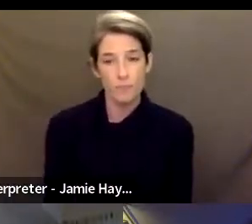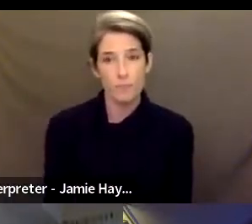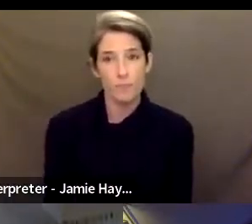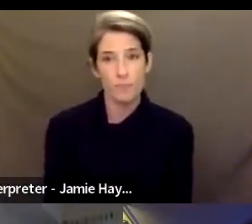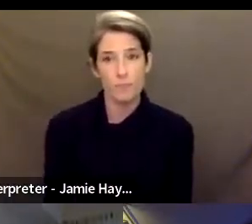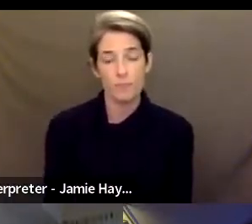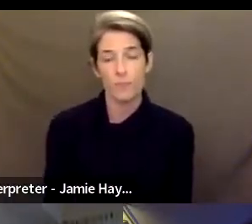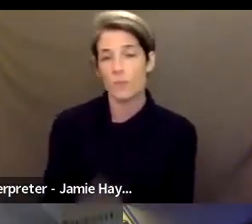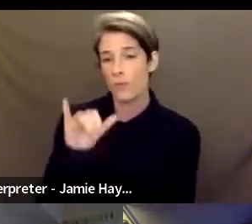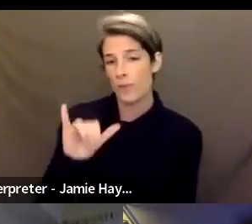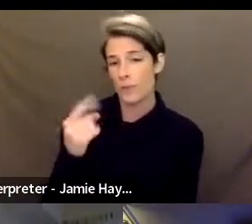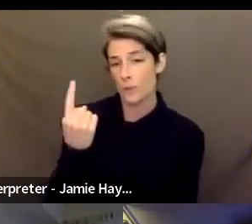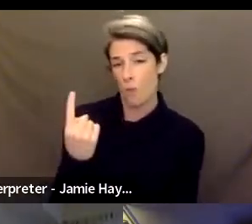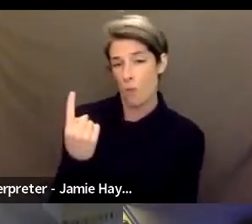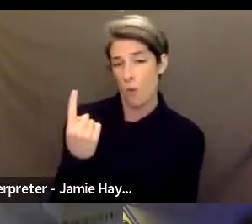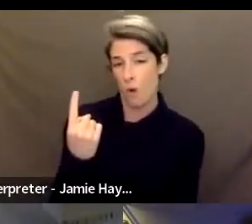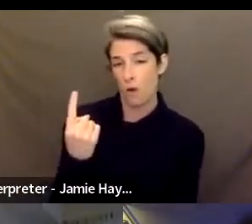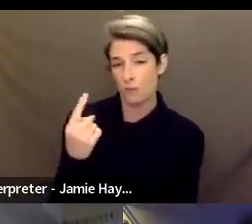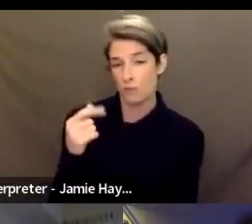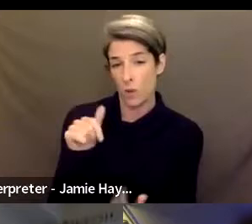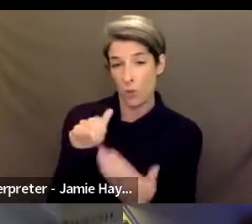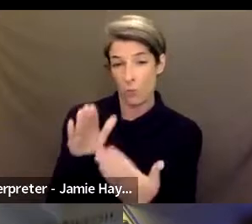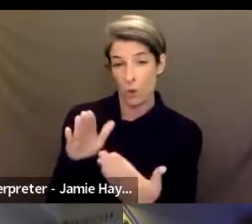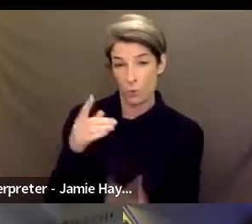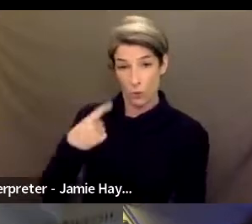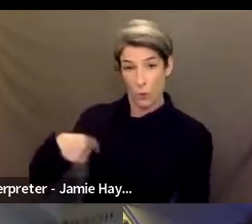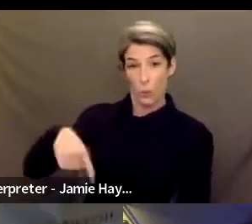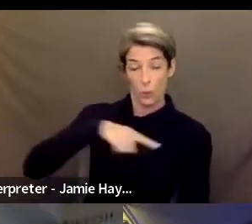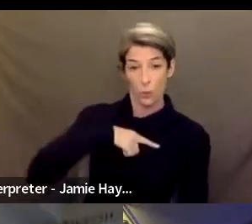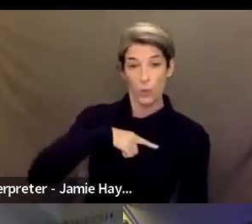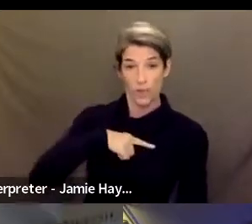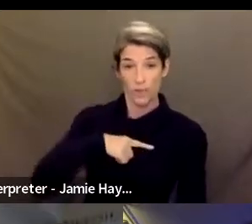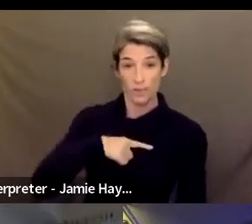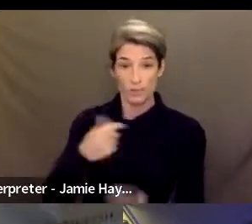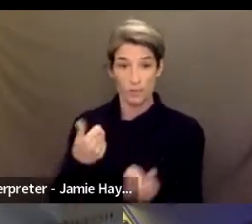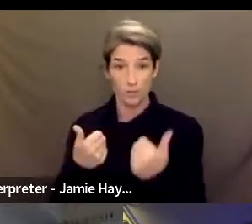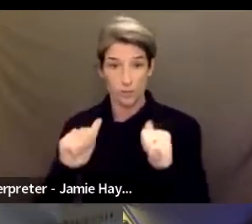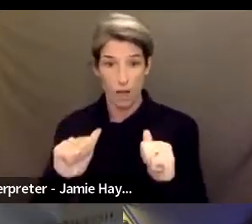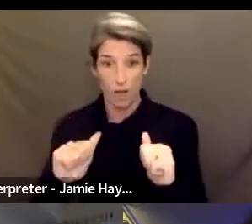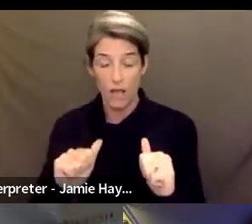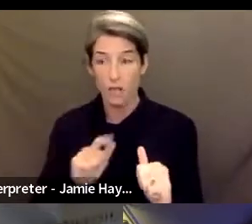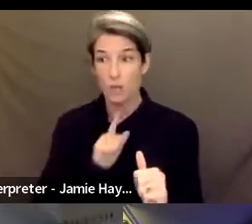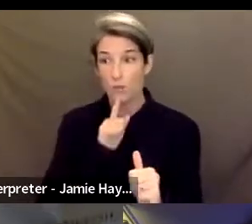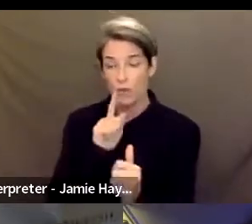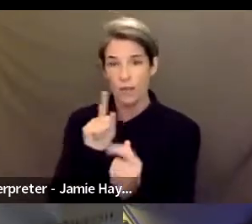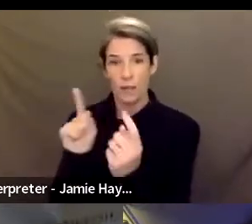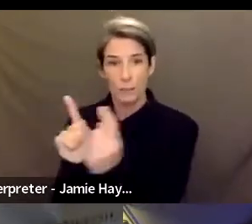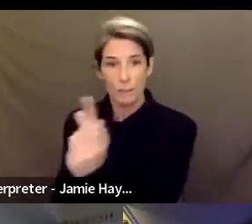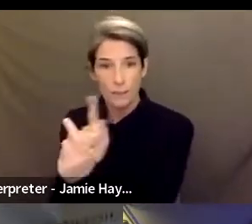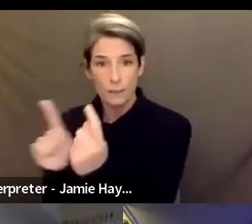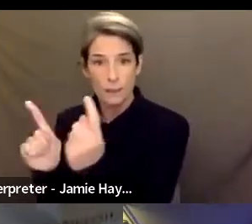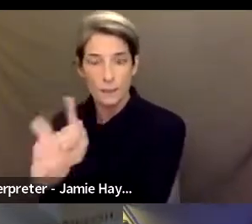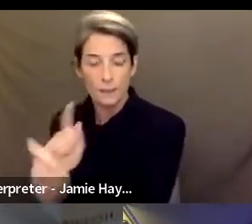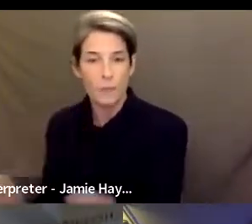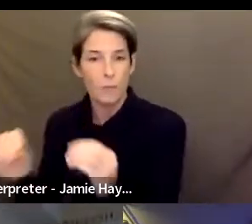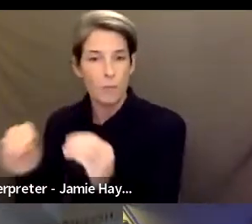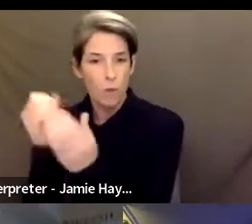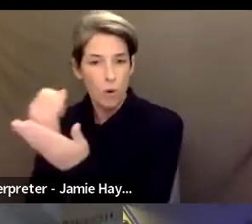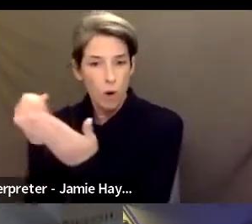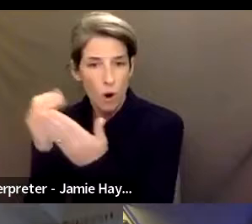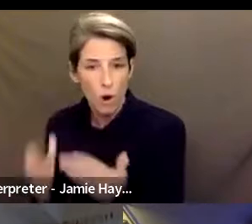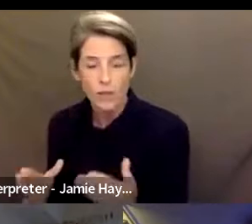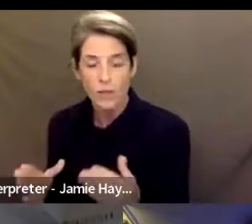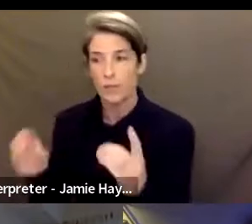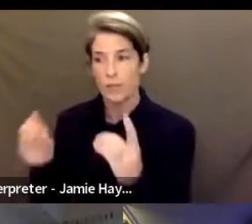So that's one of the ways that we do, and we try to get in touch with, get to know more artists and sort of relate to them.